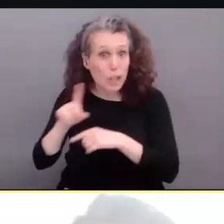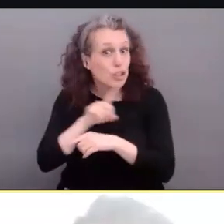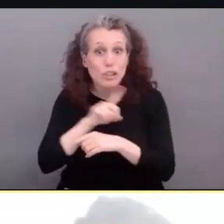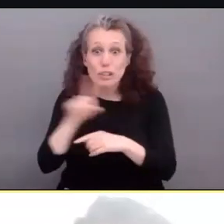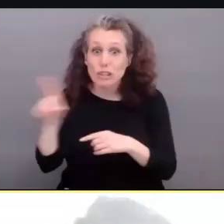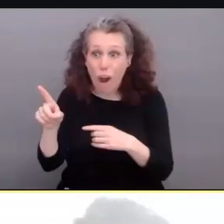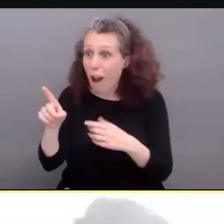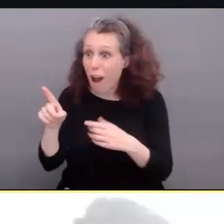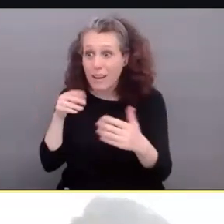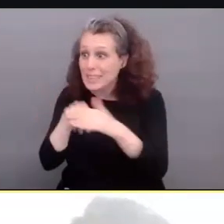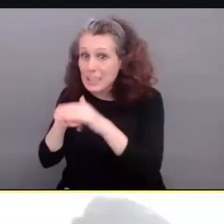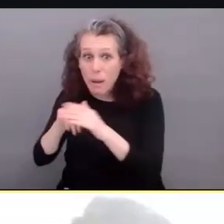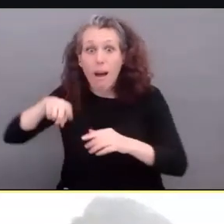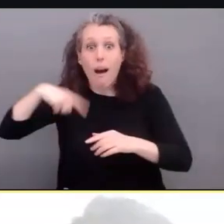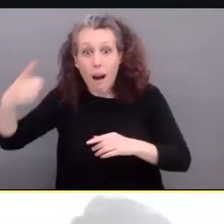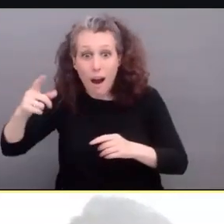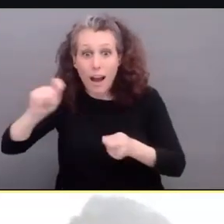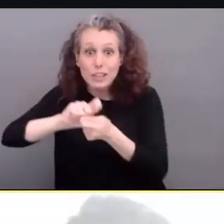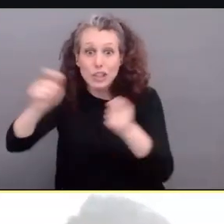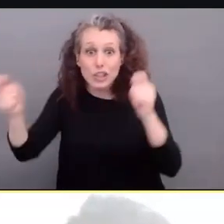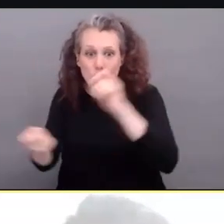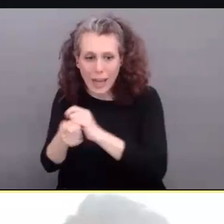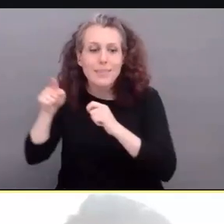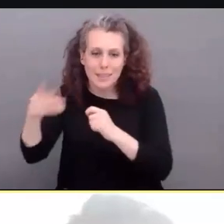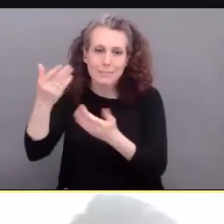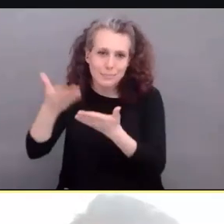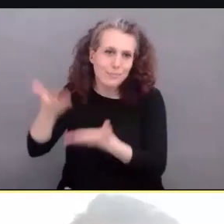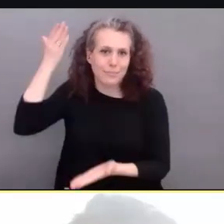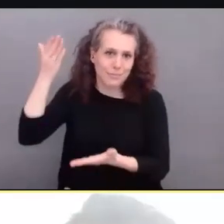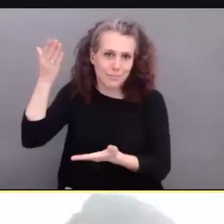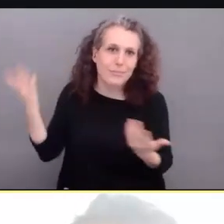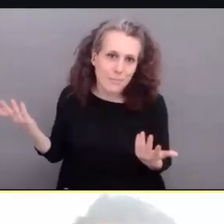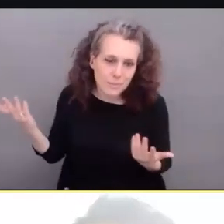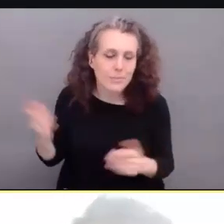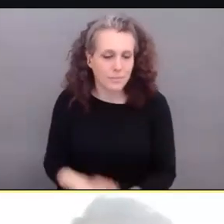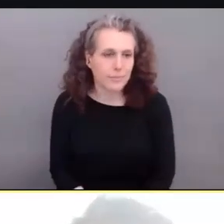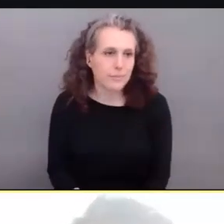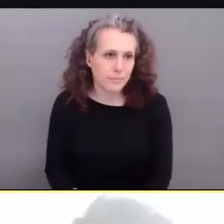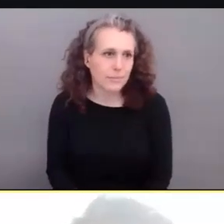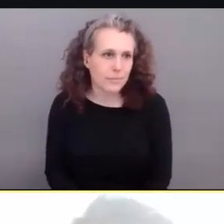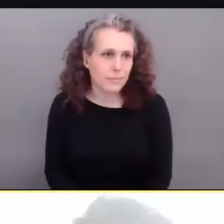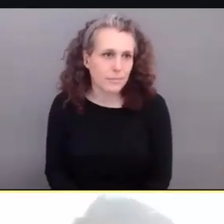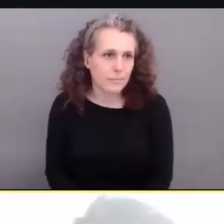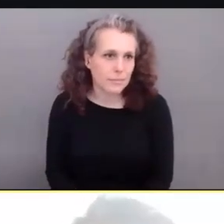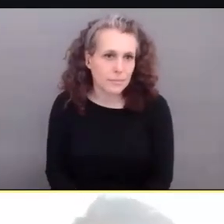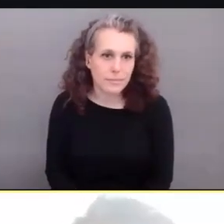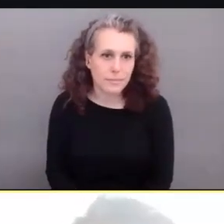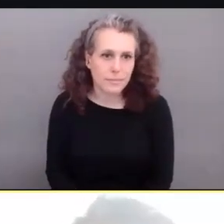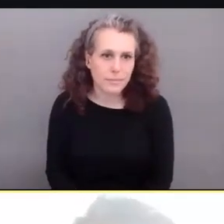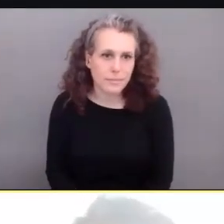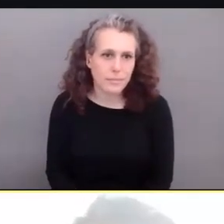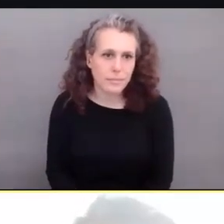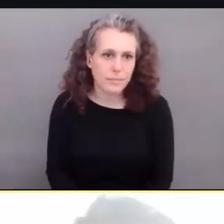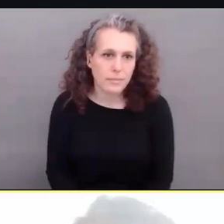expensive because you are losing a lot of the profit that you would otherwise have. The study that